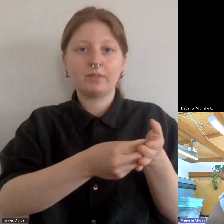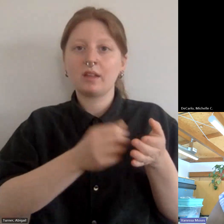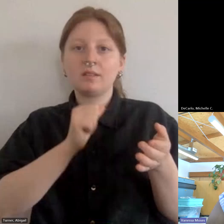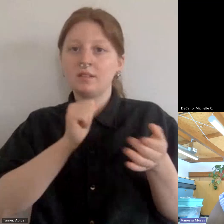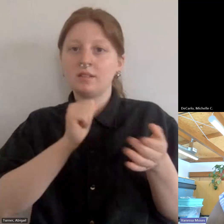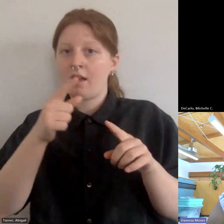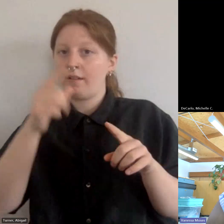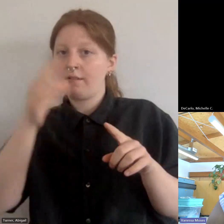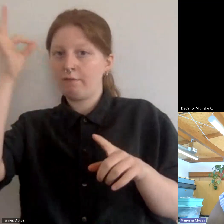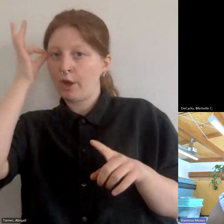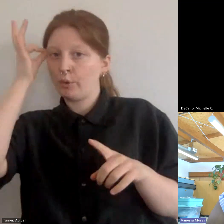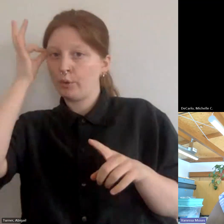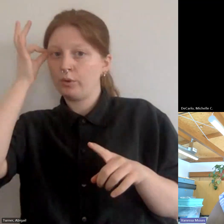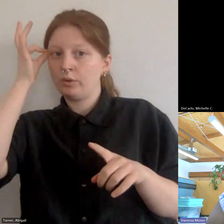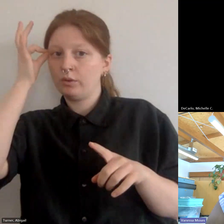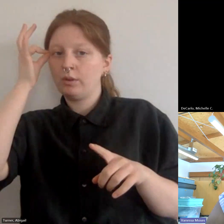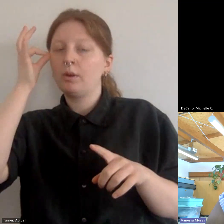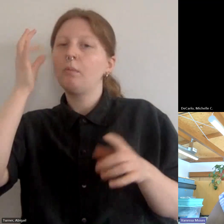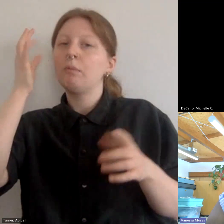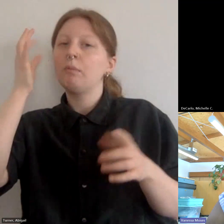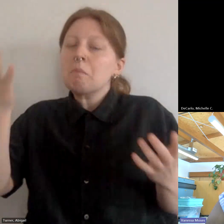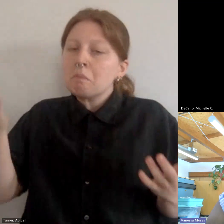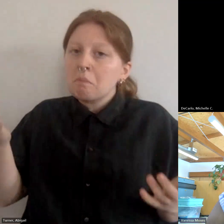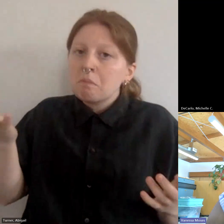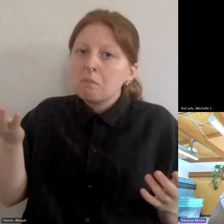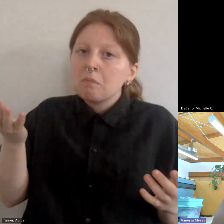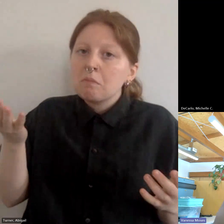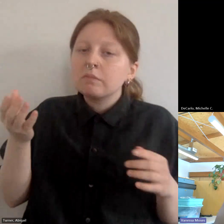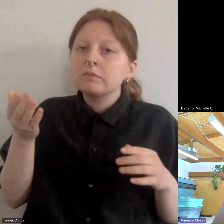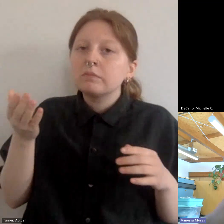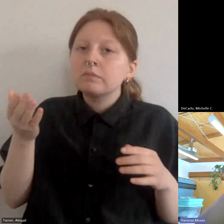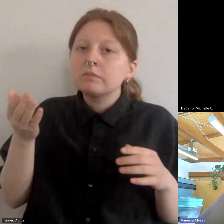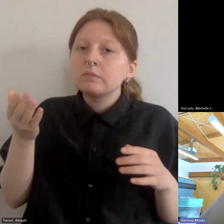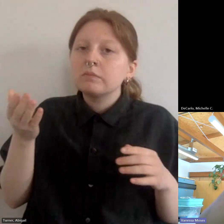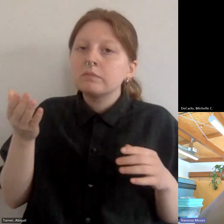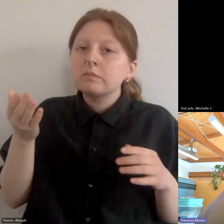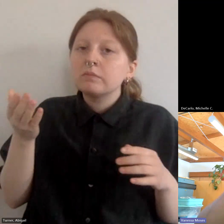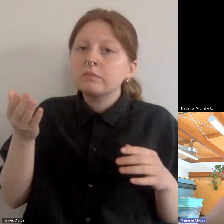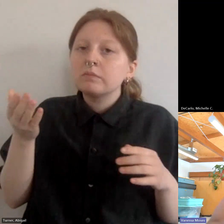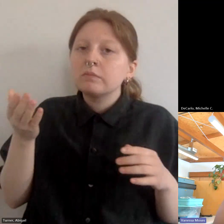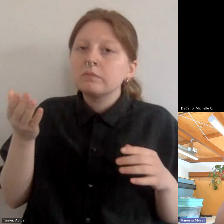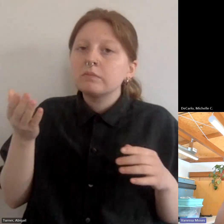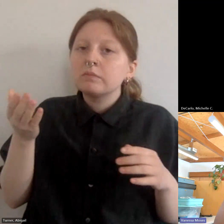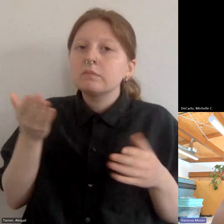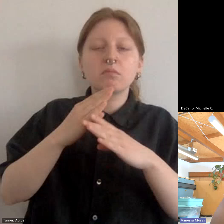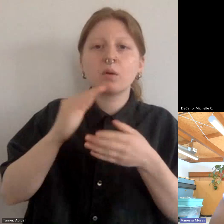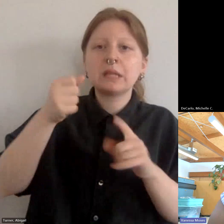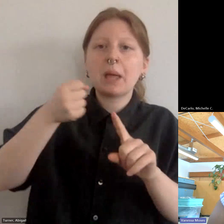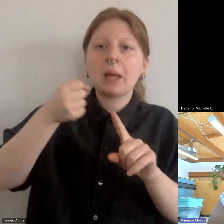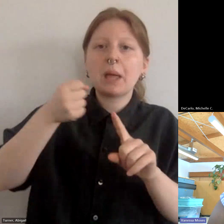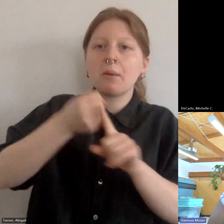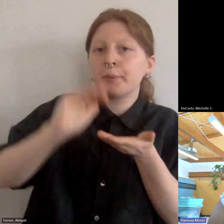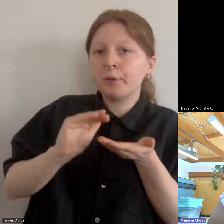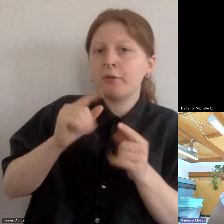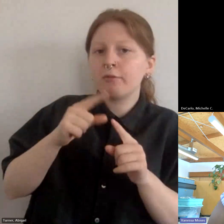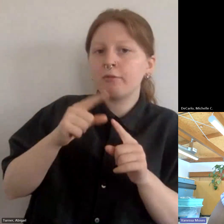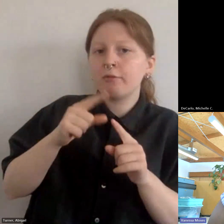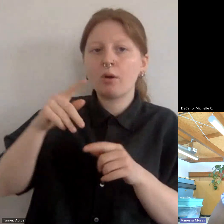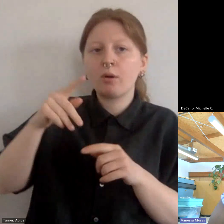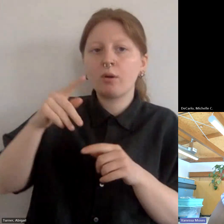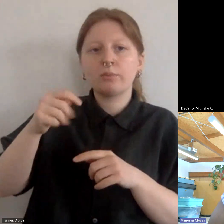funds, we are somewhat blunted, have a blunted impact by the Trump administration.